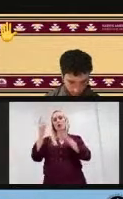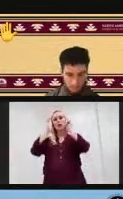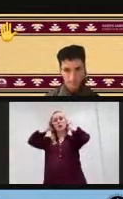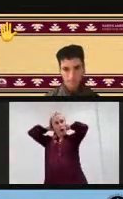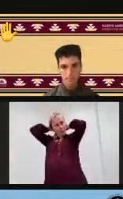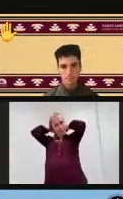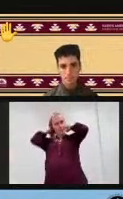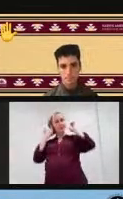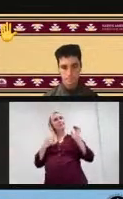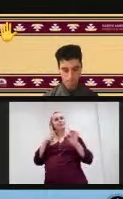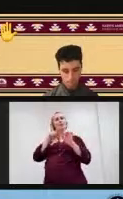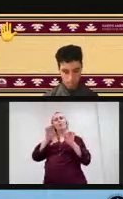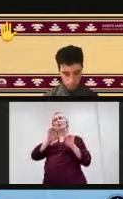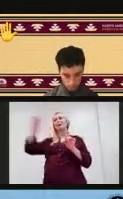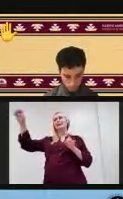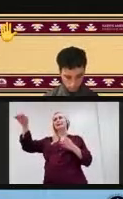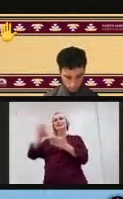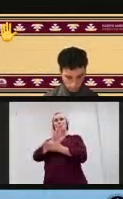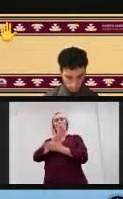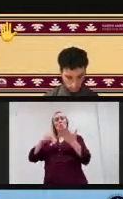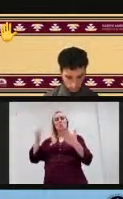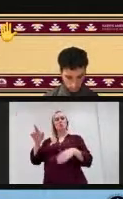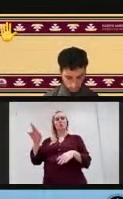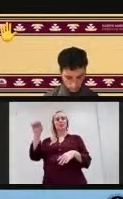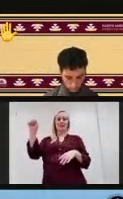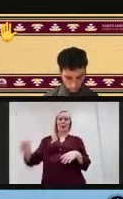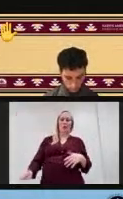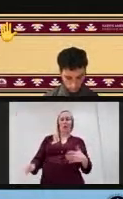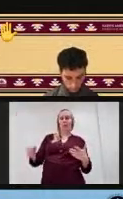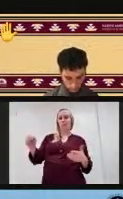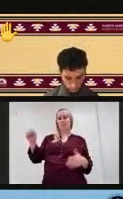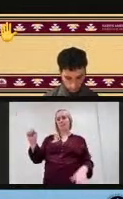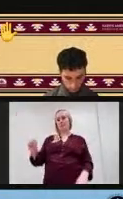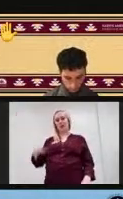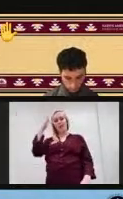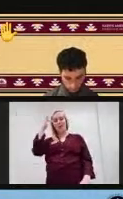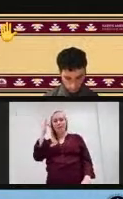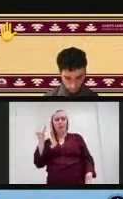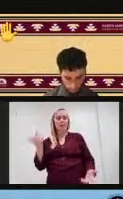would come from the East Coast or from the South or South California,